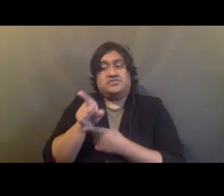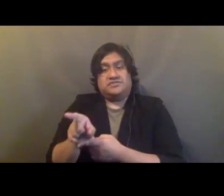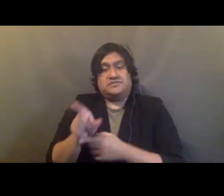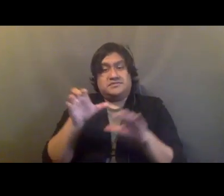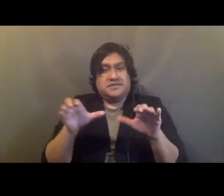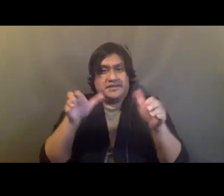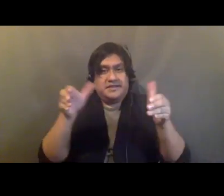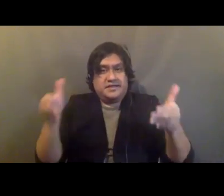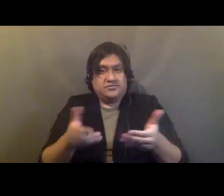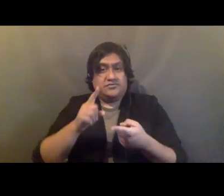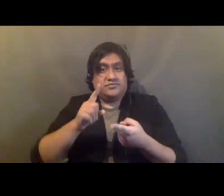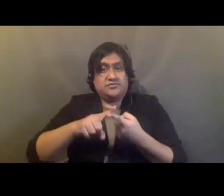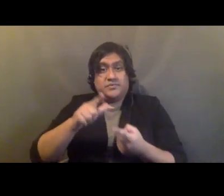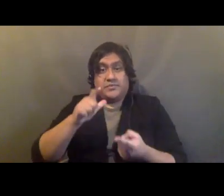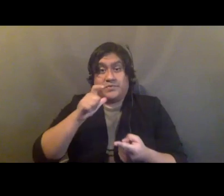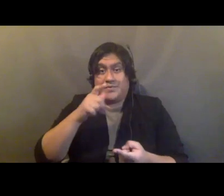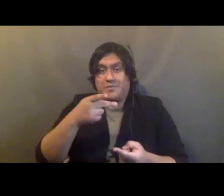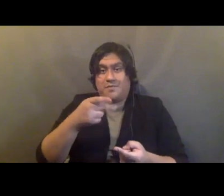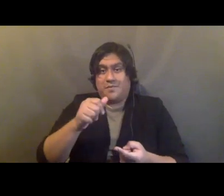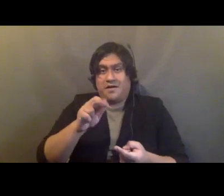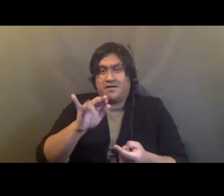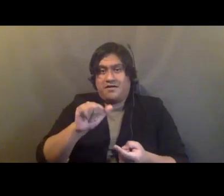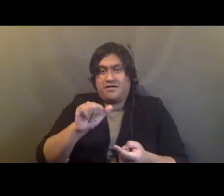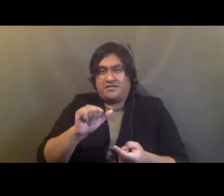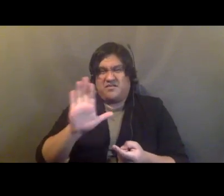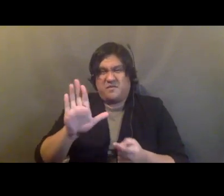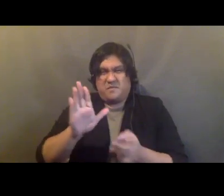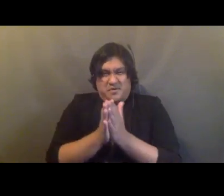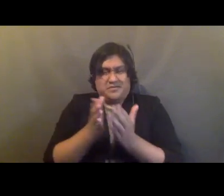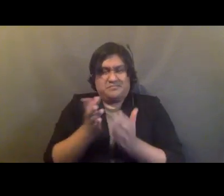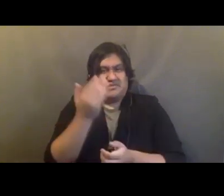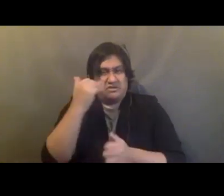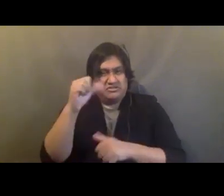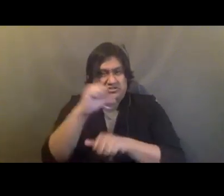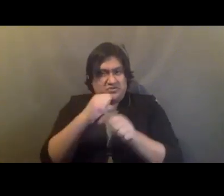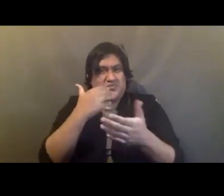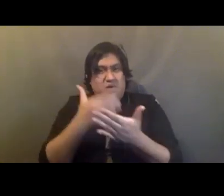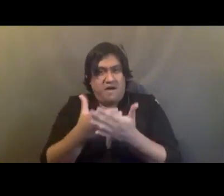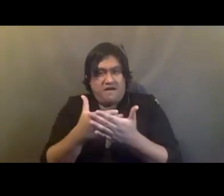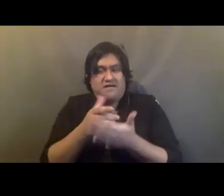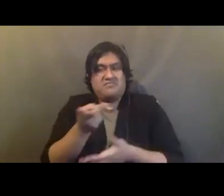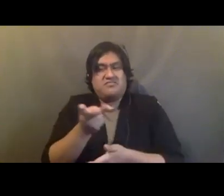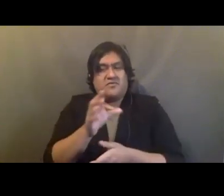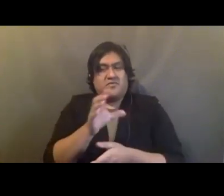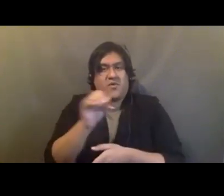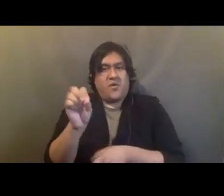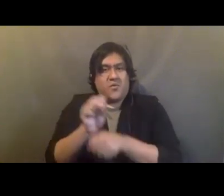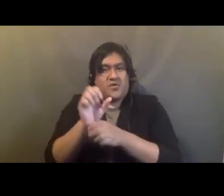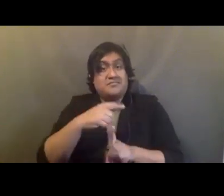book. So they know each other well and are coworkers and friends.